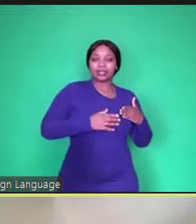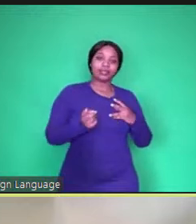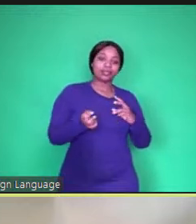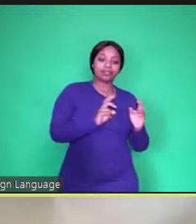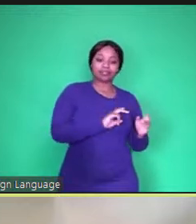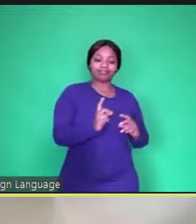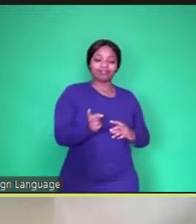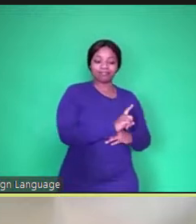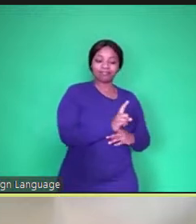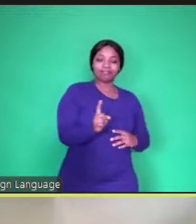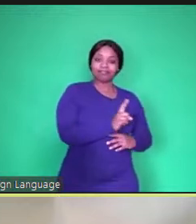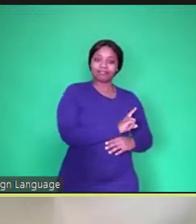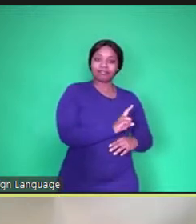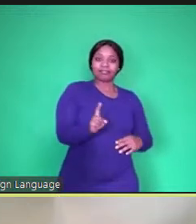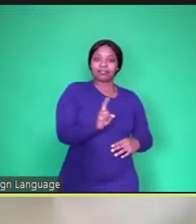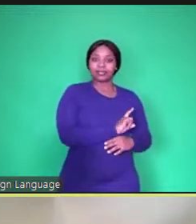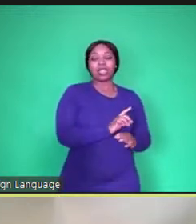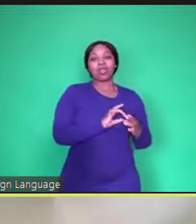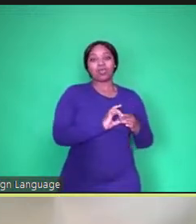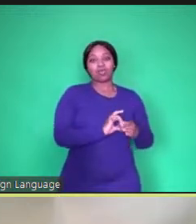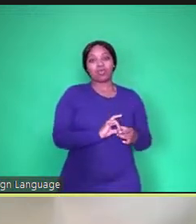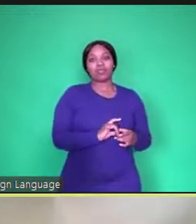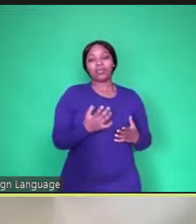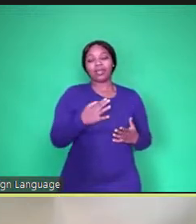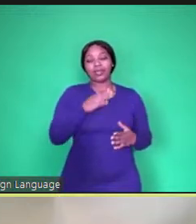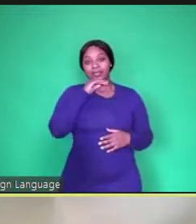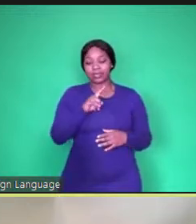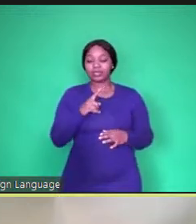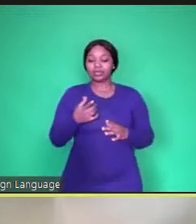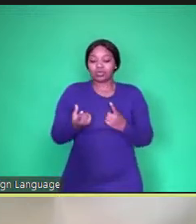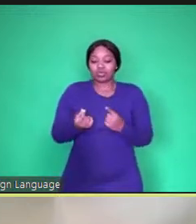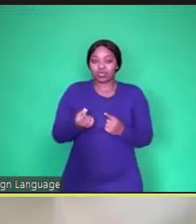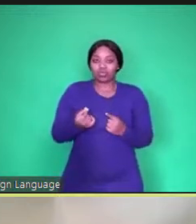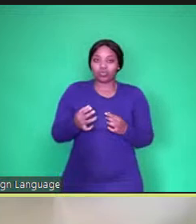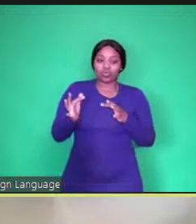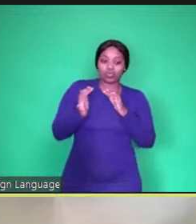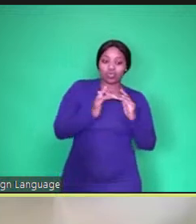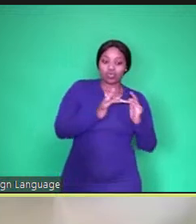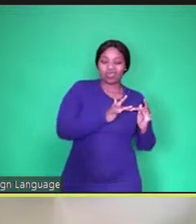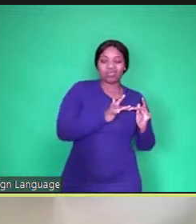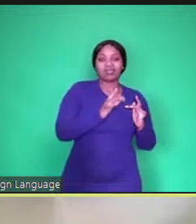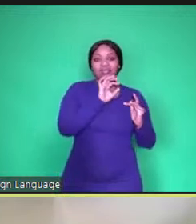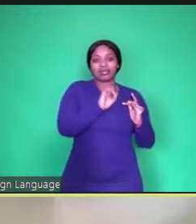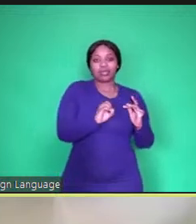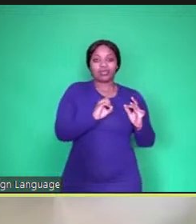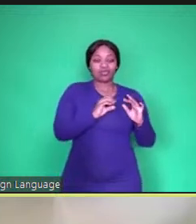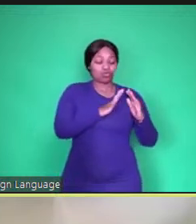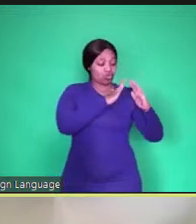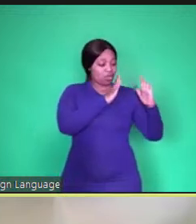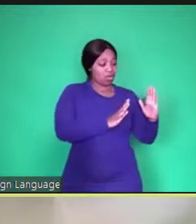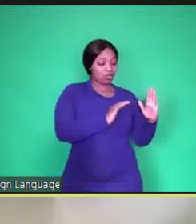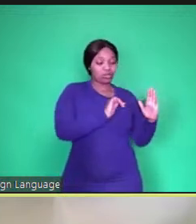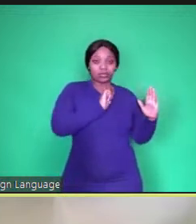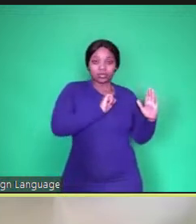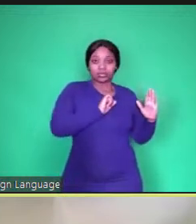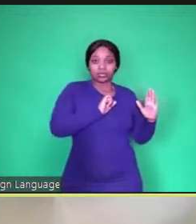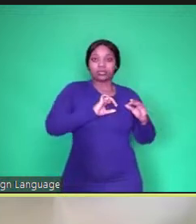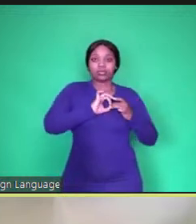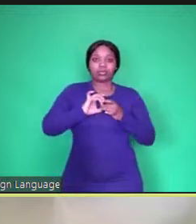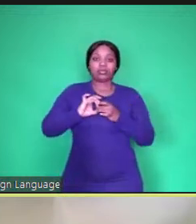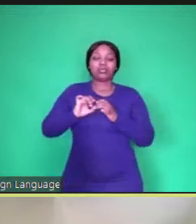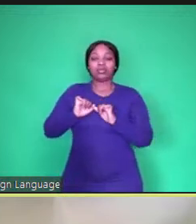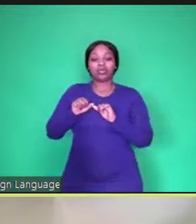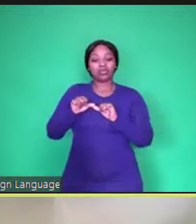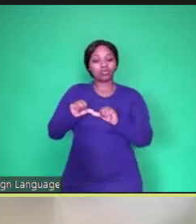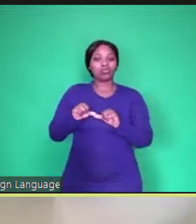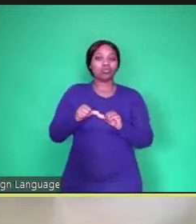touch to the original household. And we do have, of course, the others, about 50% after they migrate, they indicated